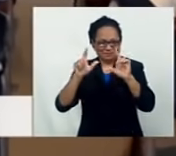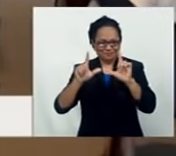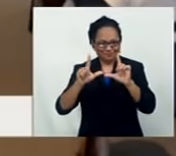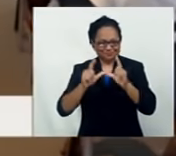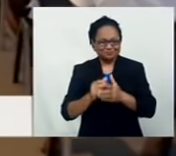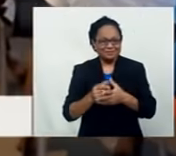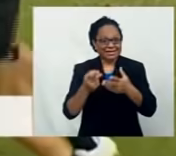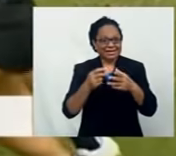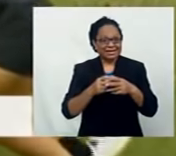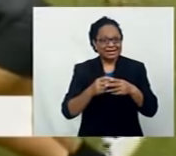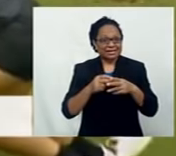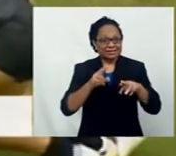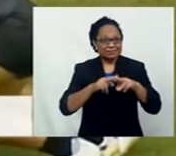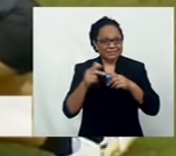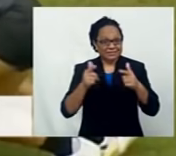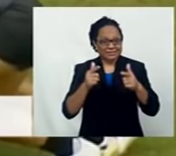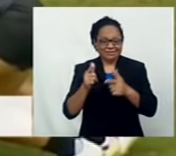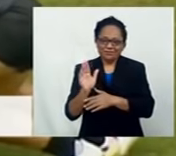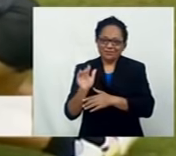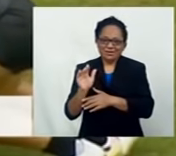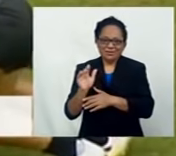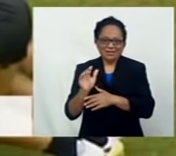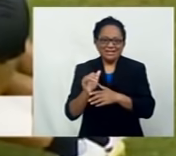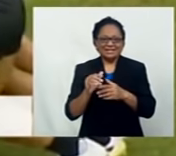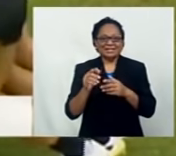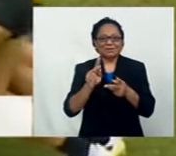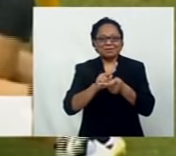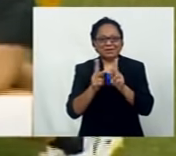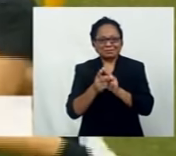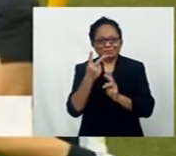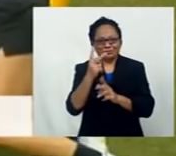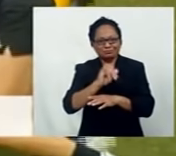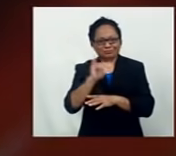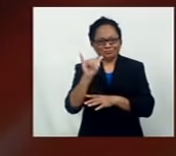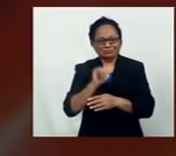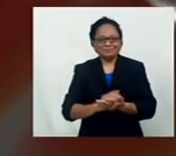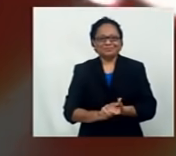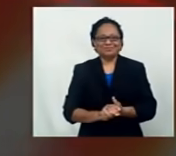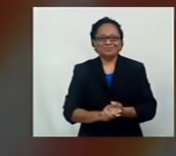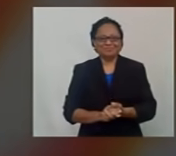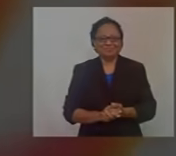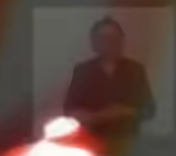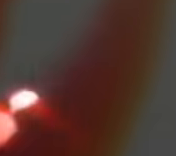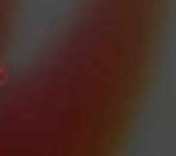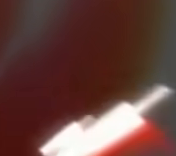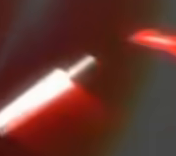And Fijiana farewell Paralympians. This and more coming up.